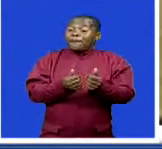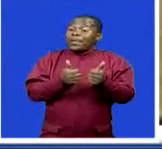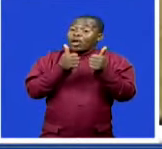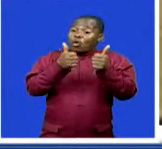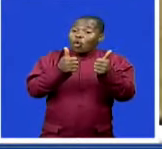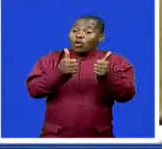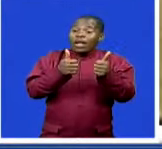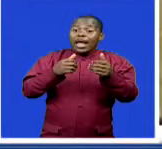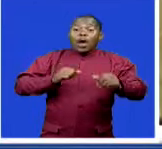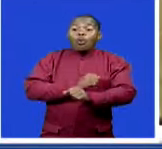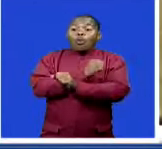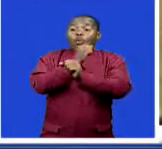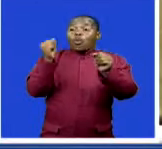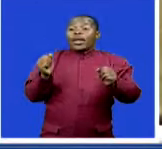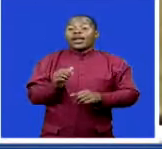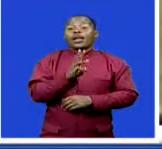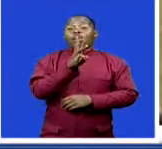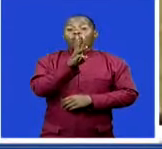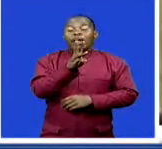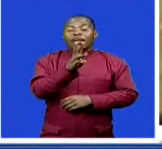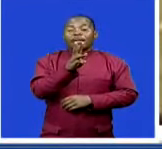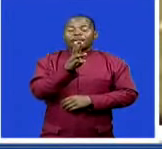we are going to get far.